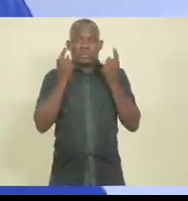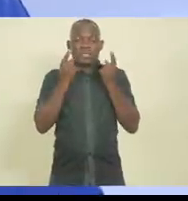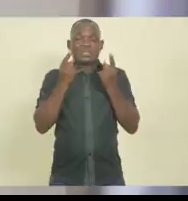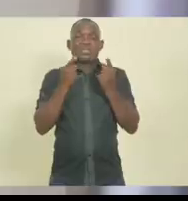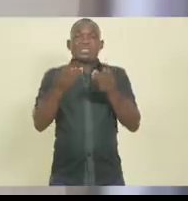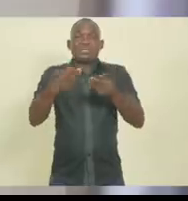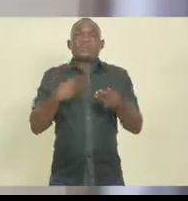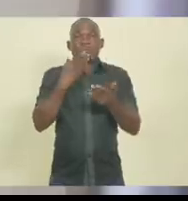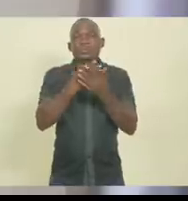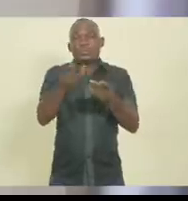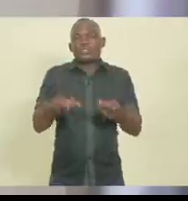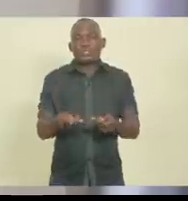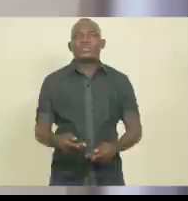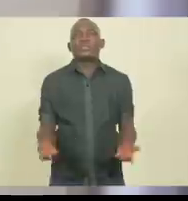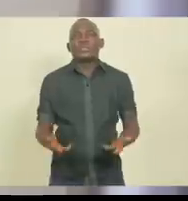me.